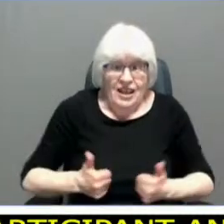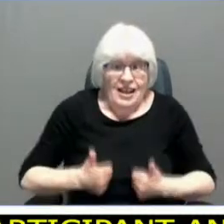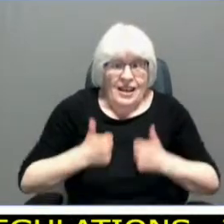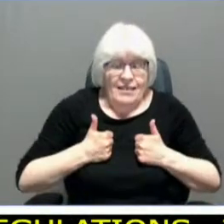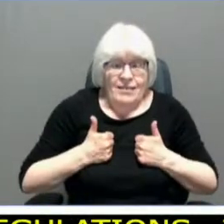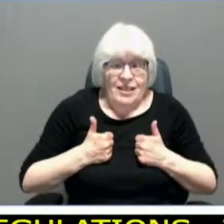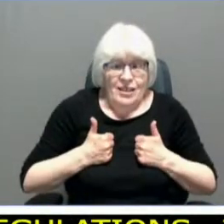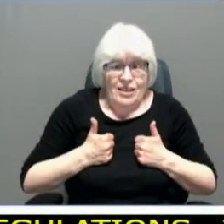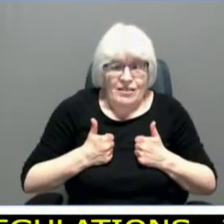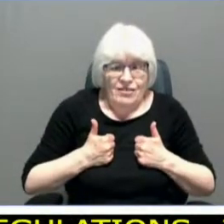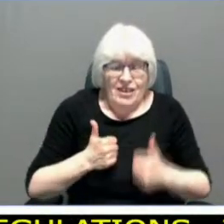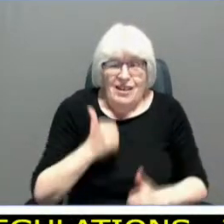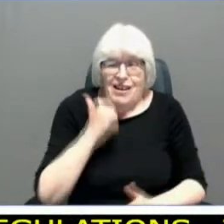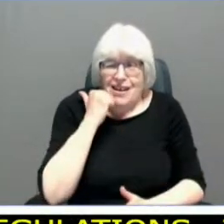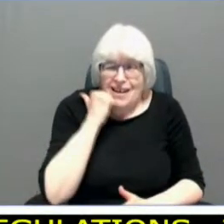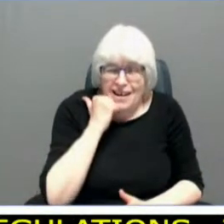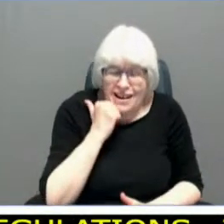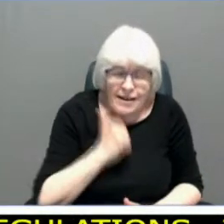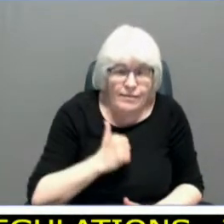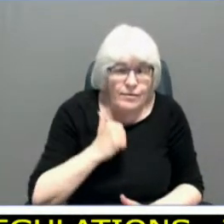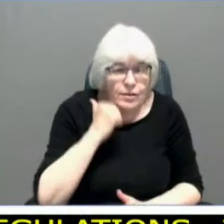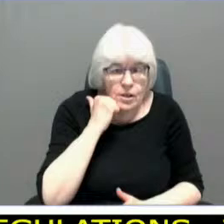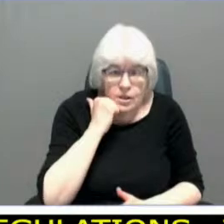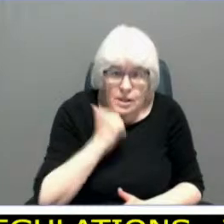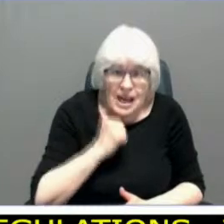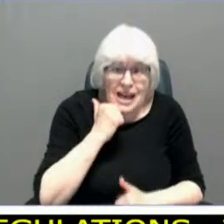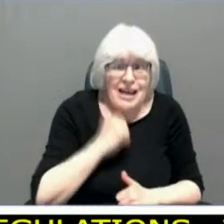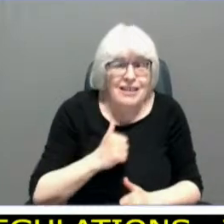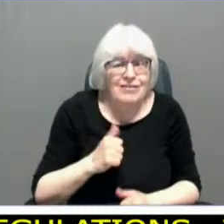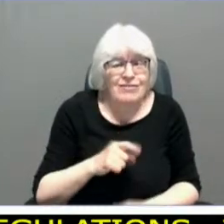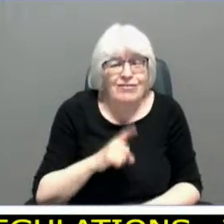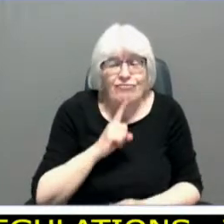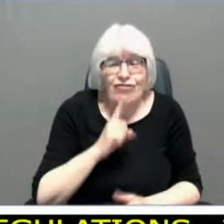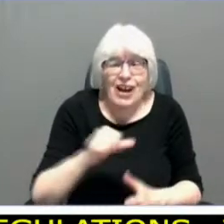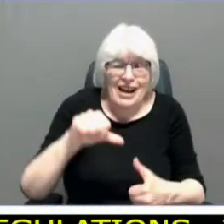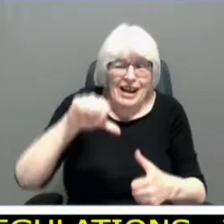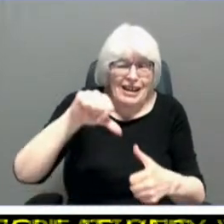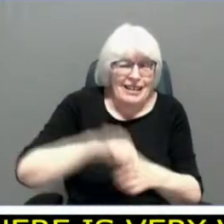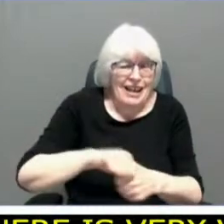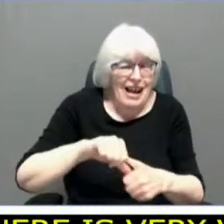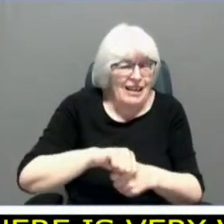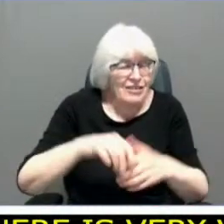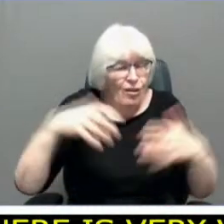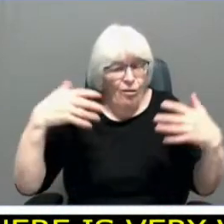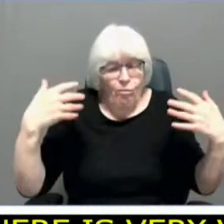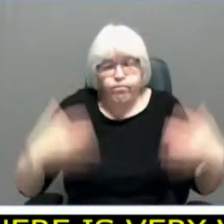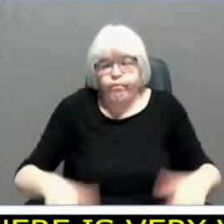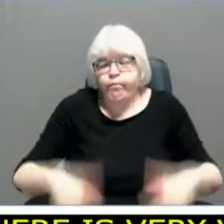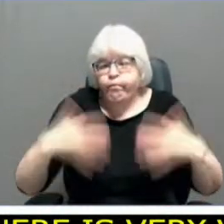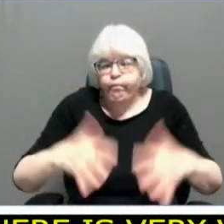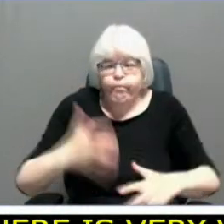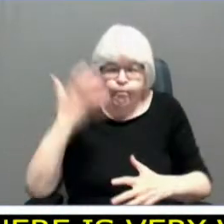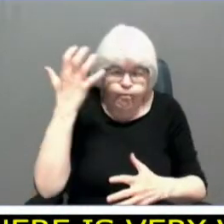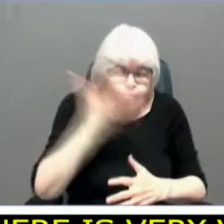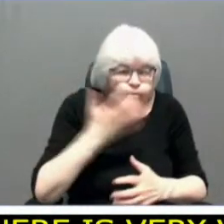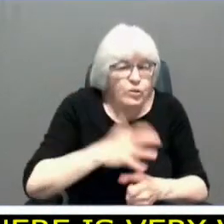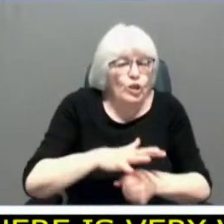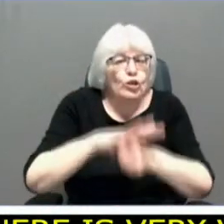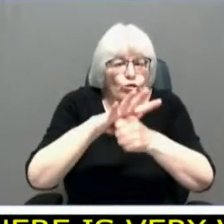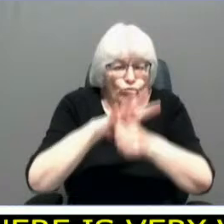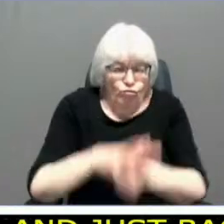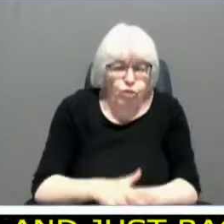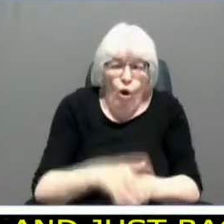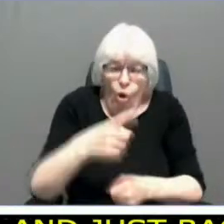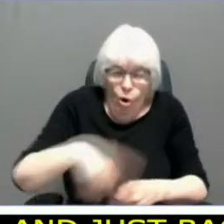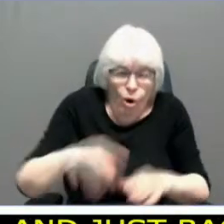most obvious thing, the price at the pump is a huge pressure on every family in the country, and